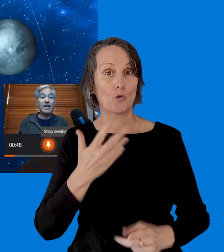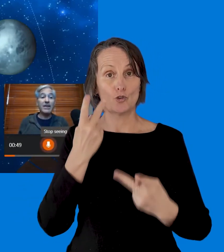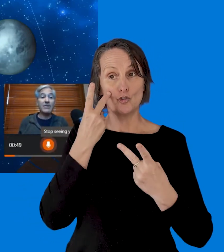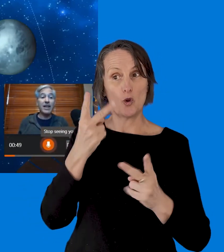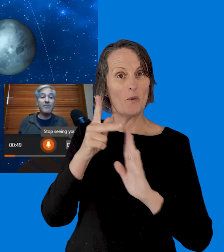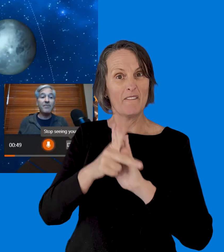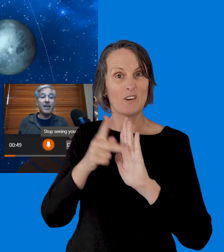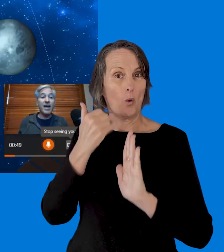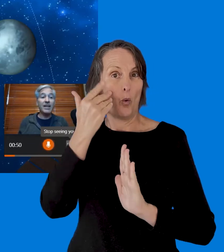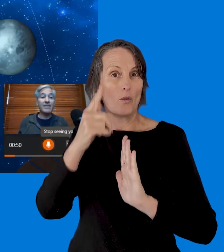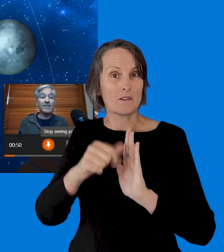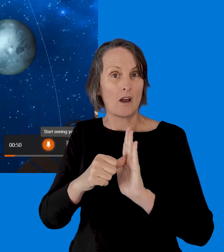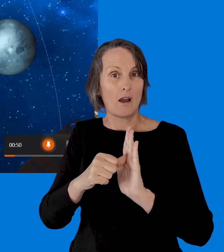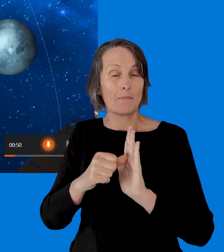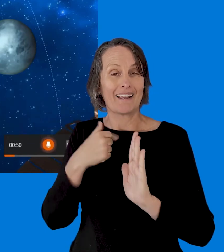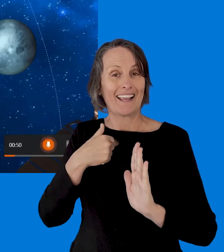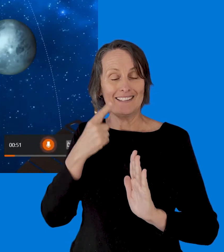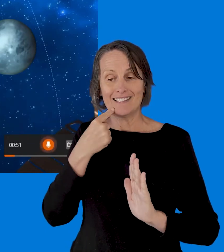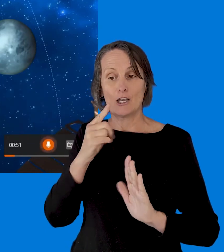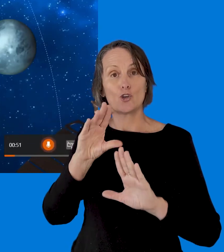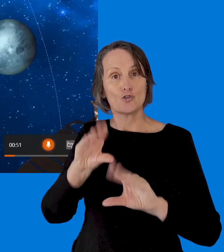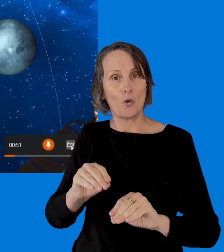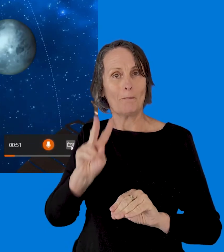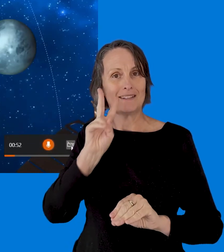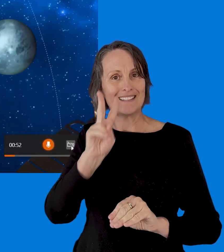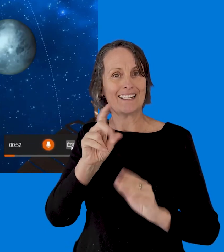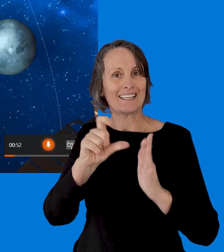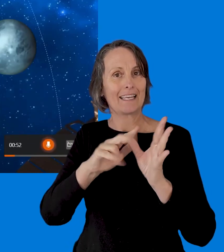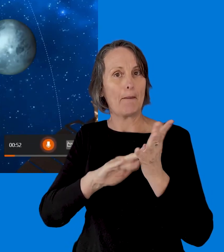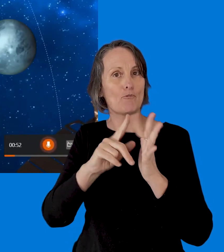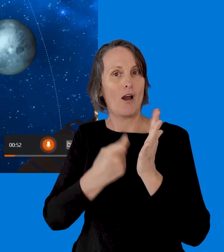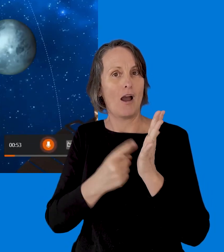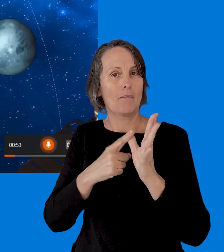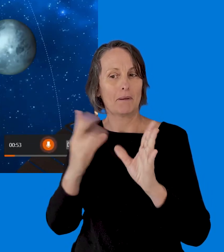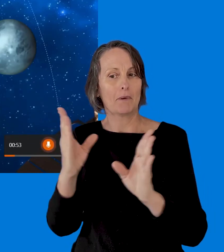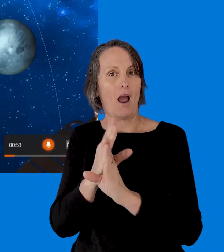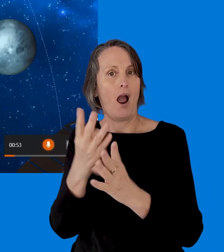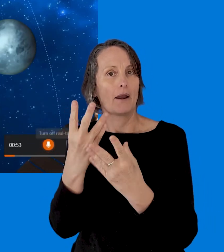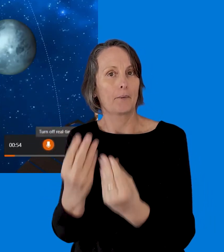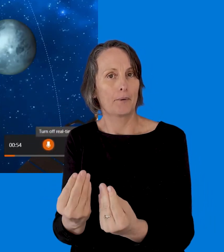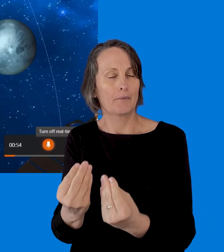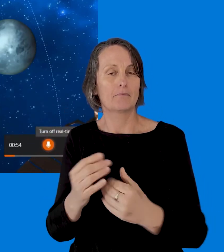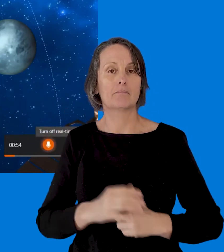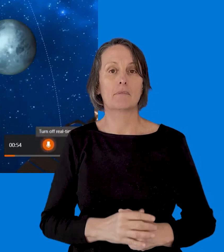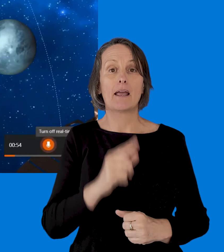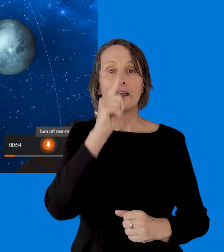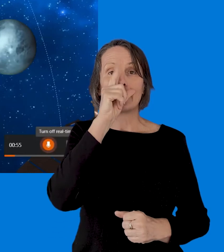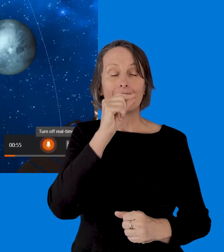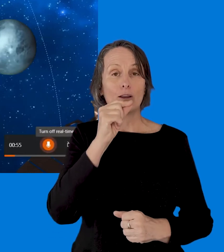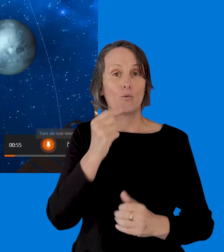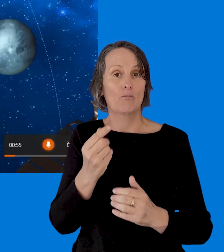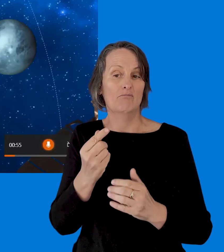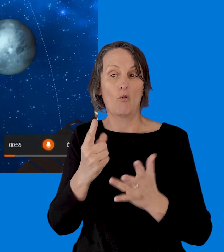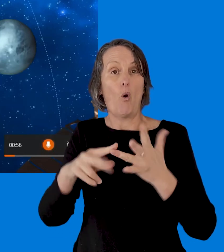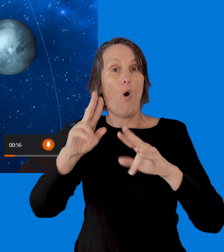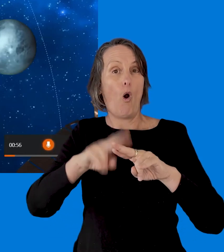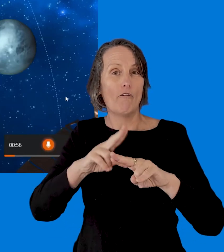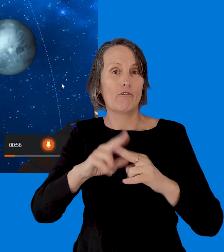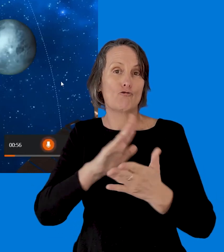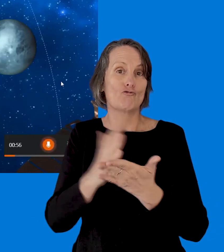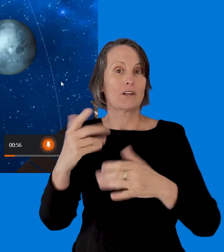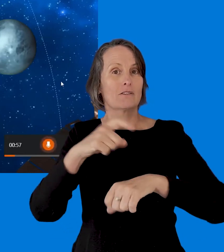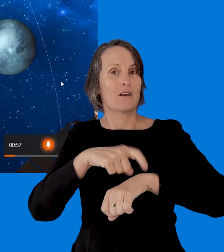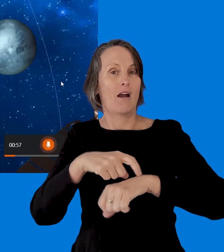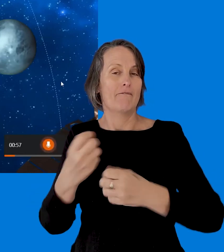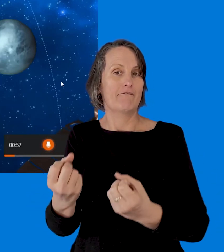the entire time. I could say, stop seeing your camera. Now my camera is hidden. I could also say, turn off the real-time feedback. I check